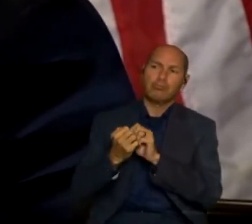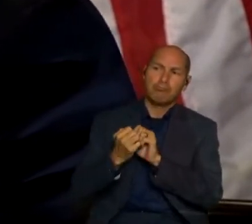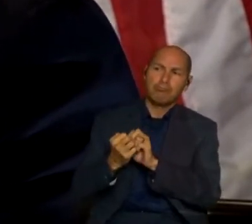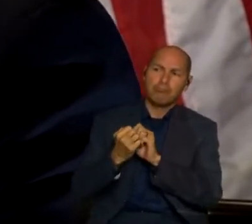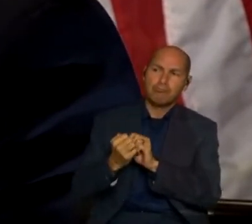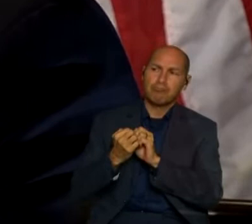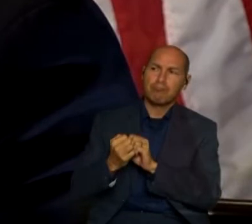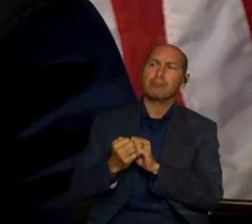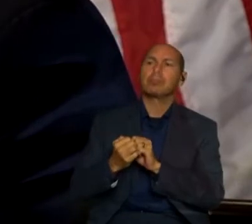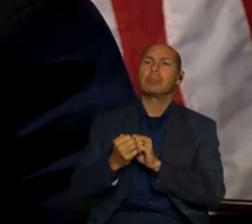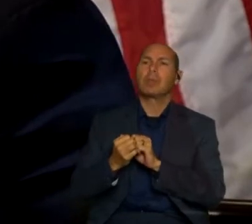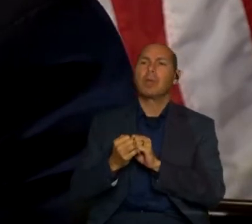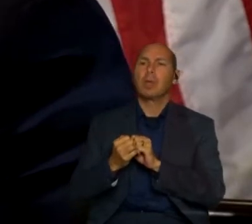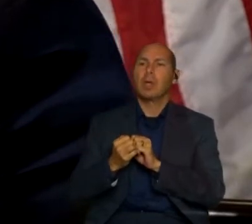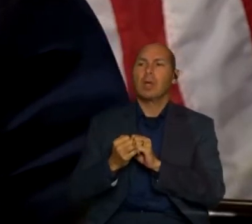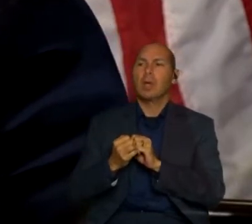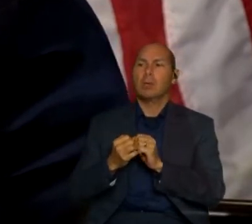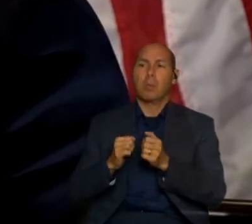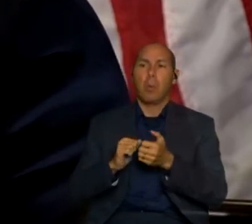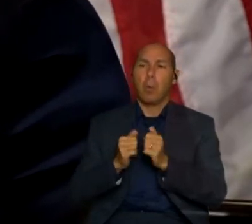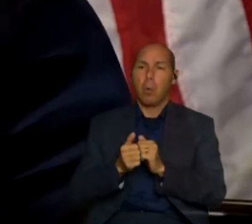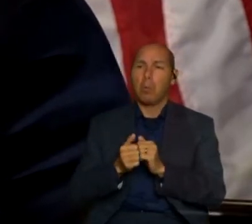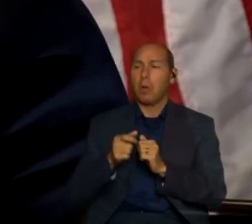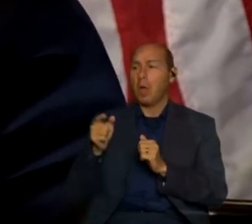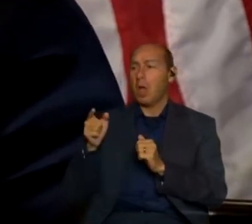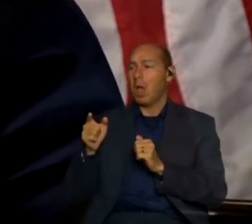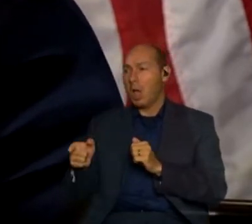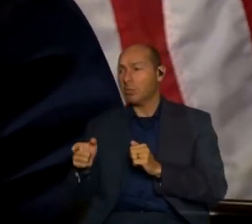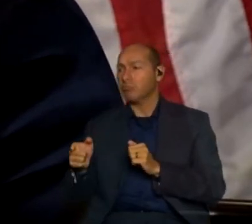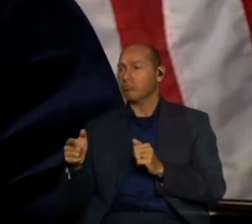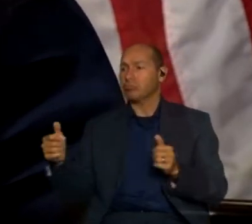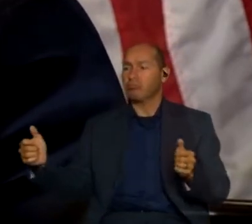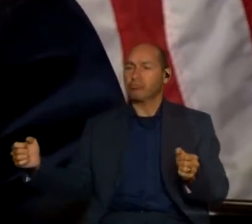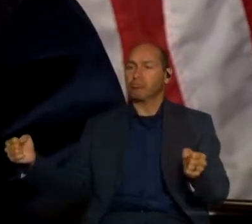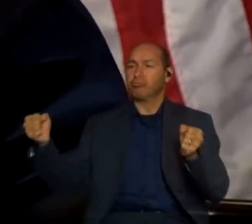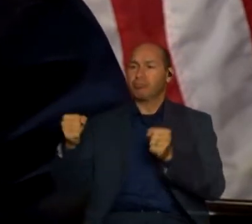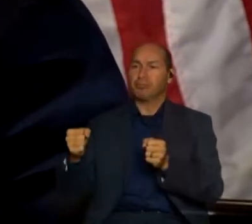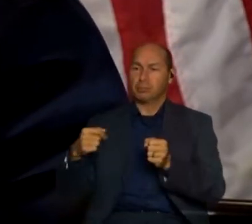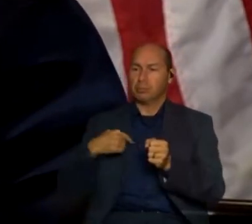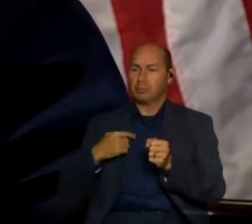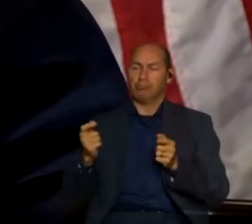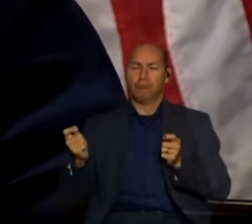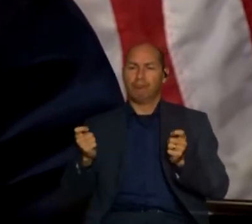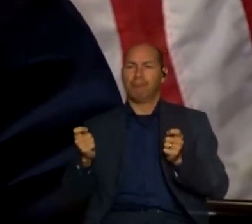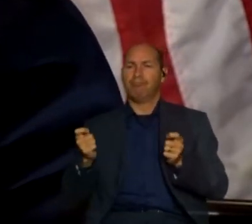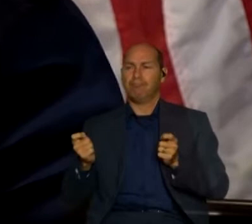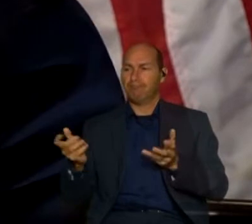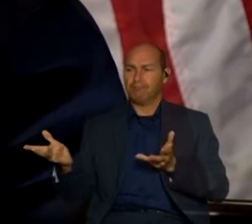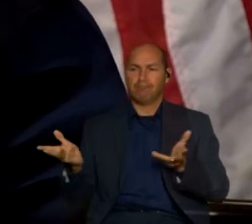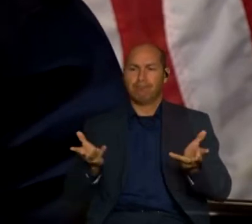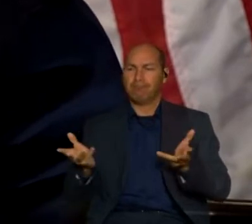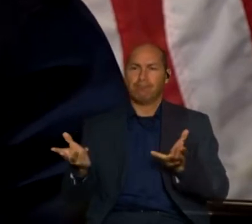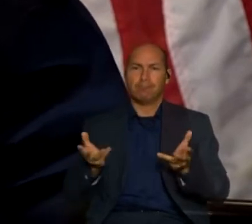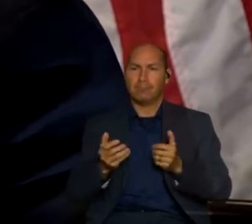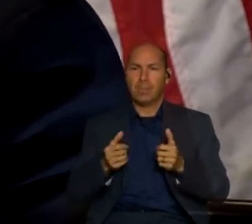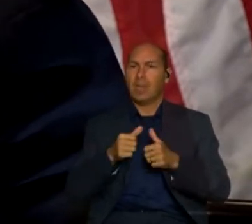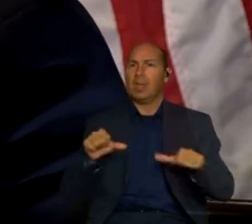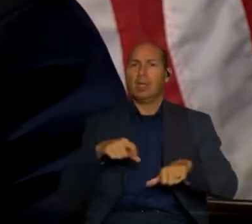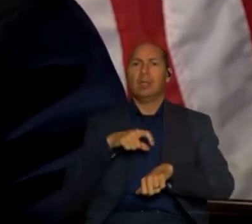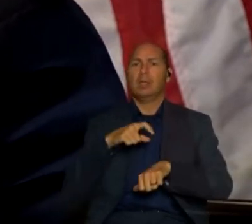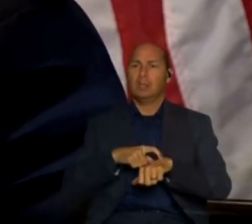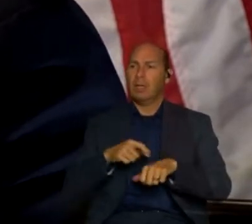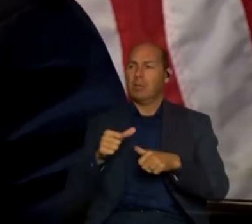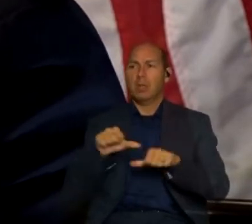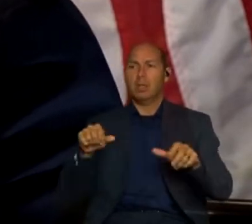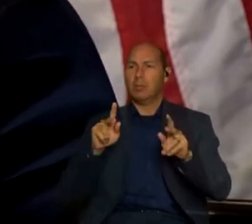in the context of mediation or outside of mediation. We will negotiate anywhere at any time with anyone to get